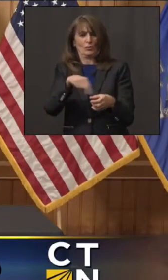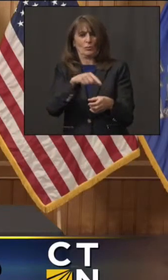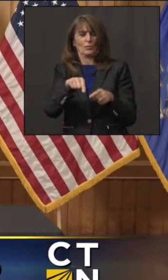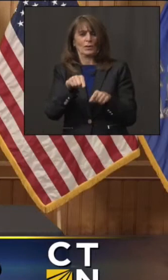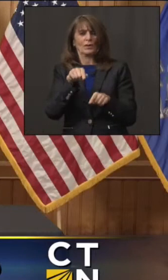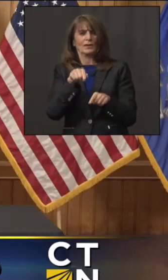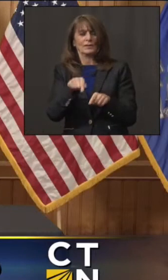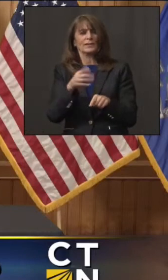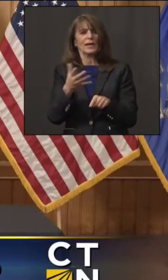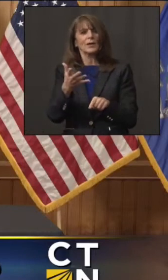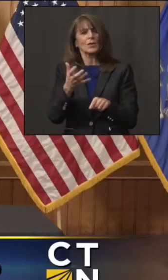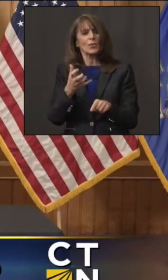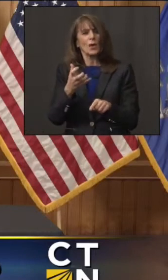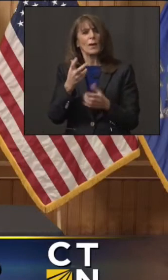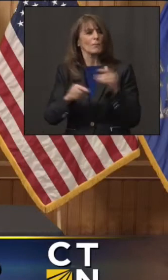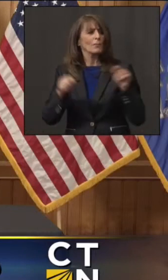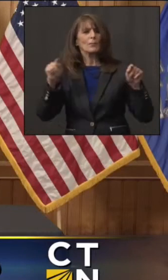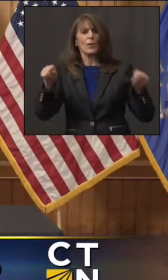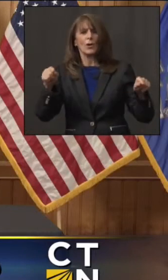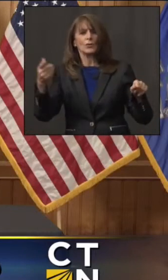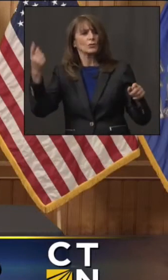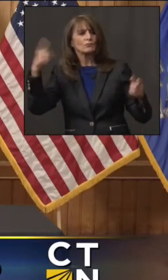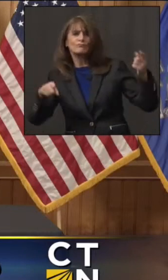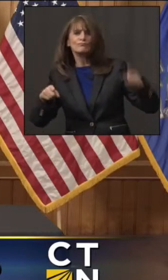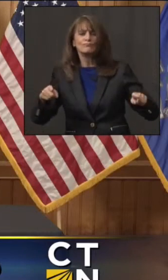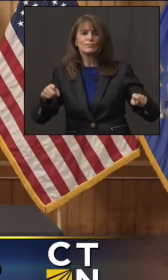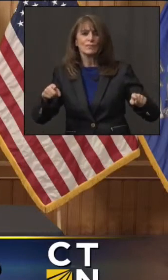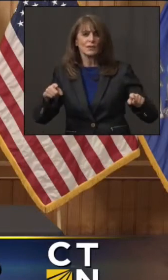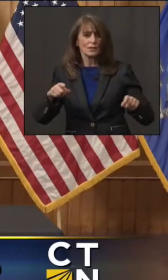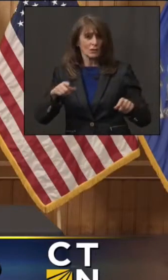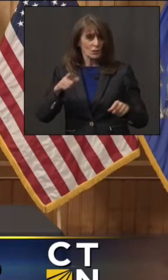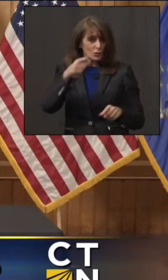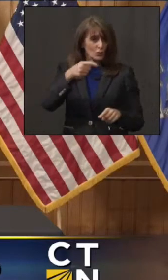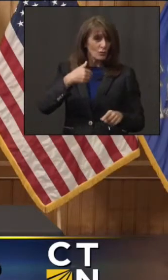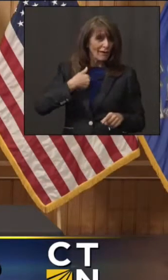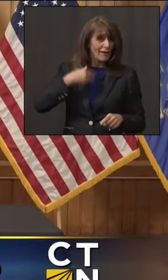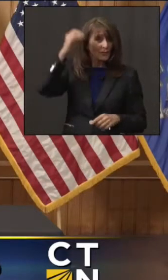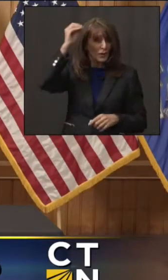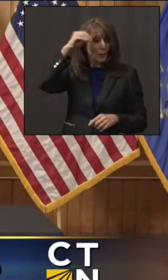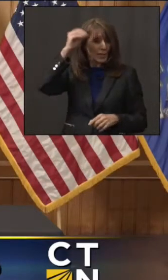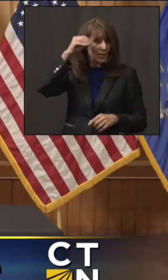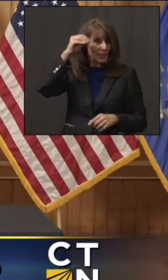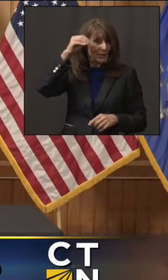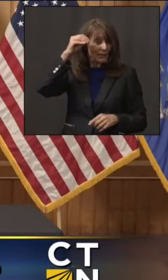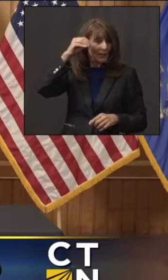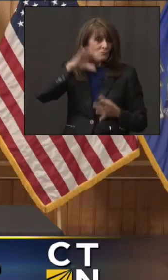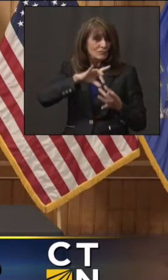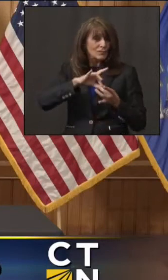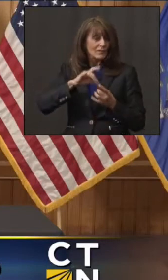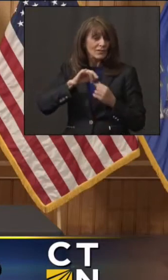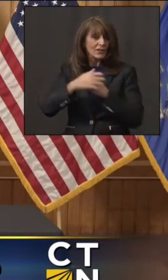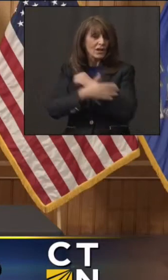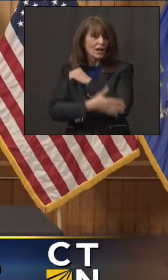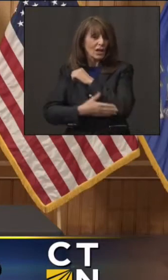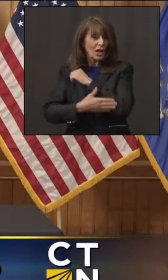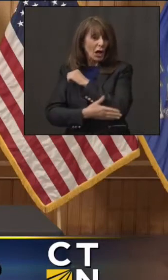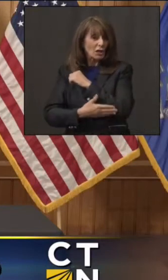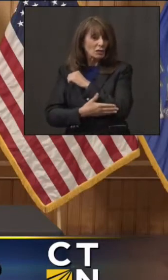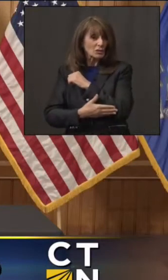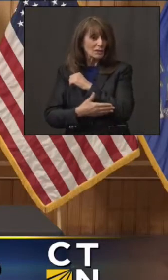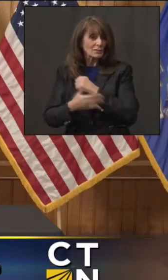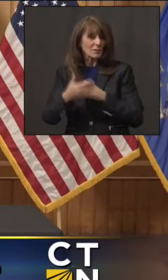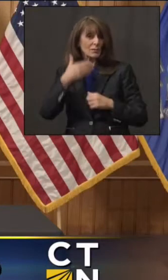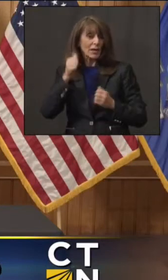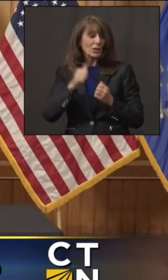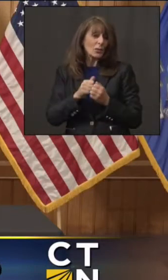working to get both sides to compromise. Do you have an opinion as to whether or not the country would be better off with even a